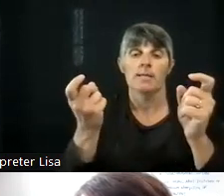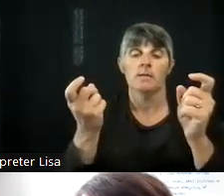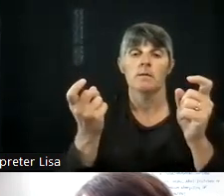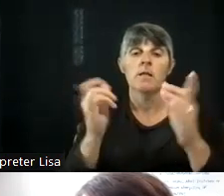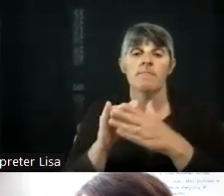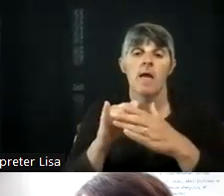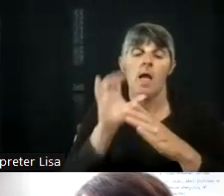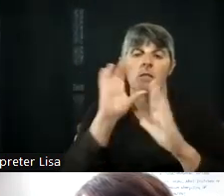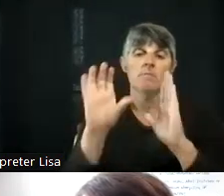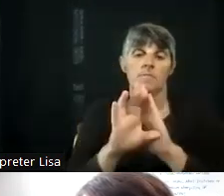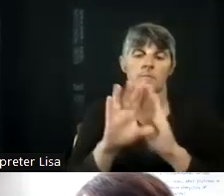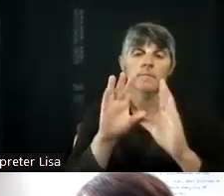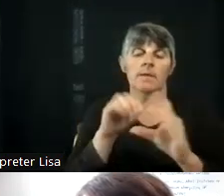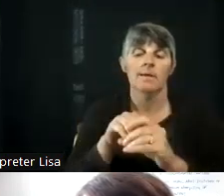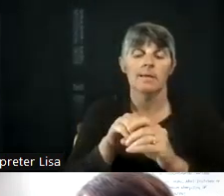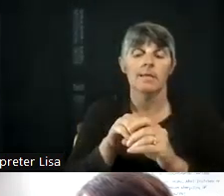that logo in